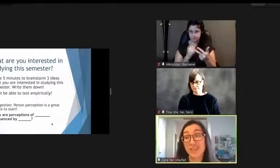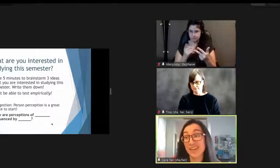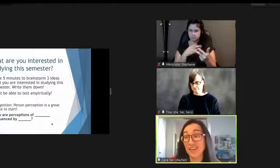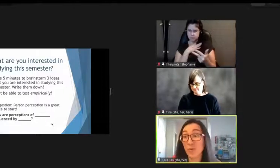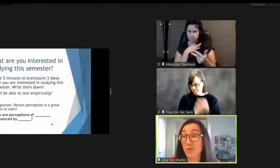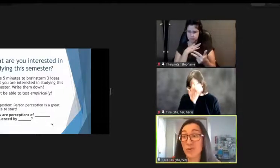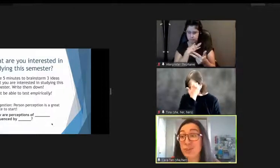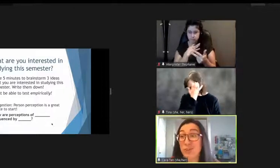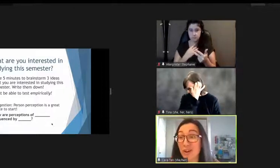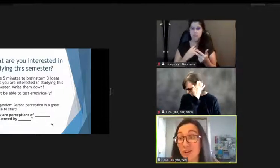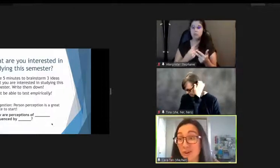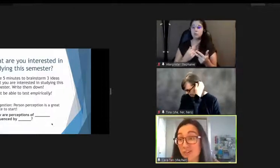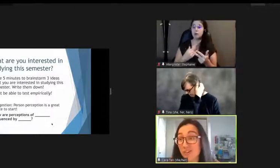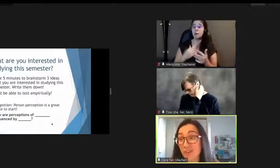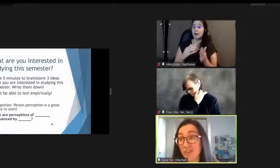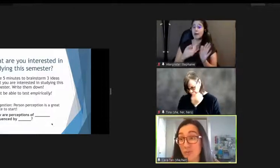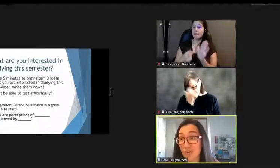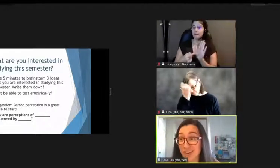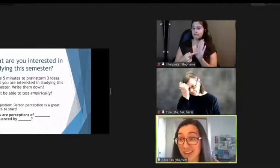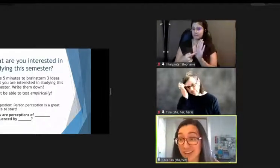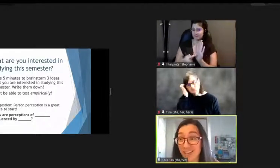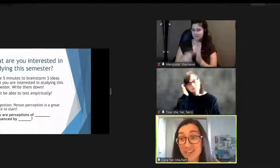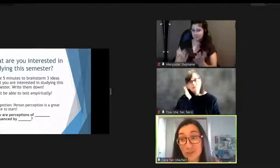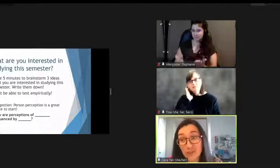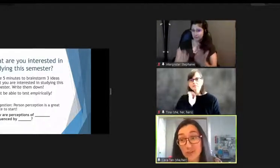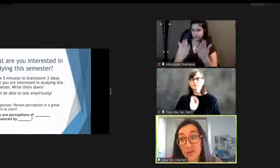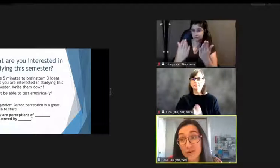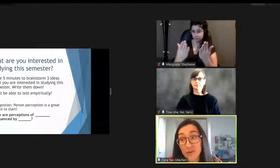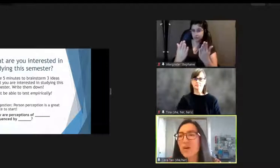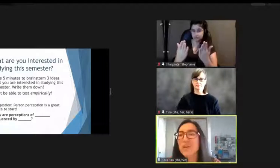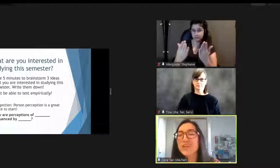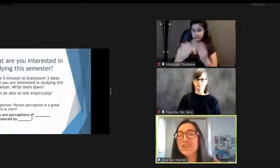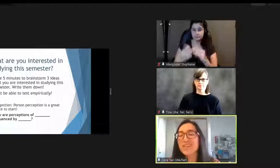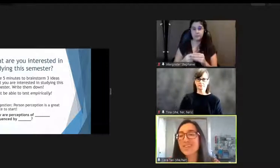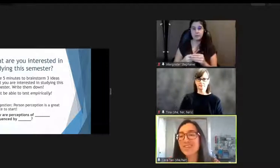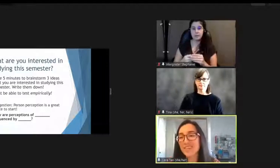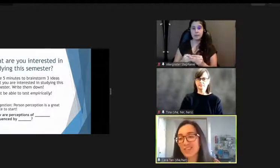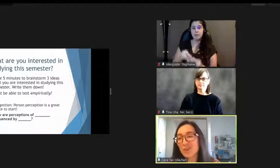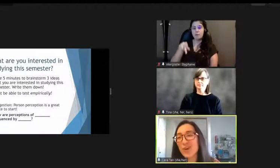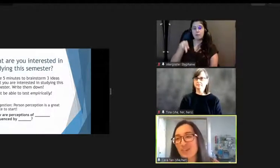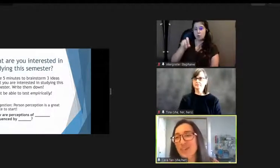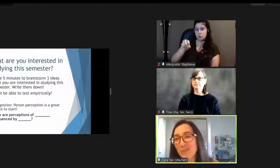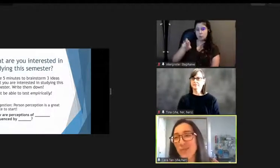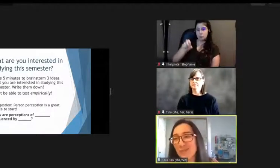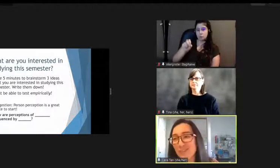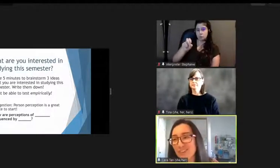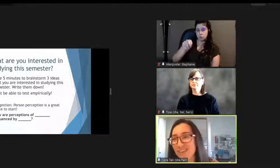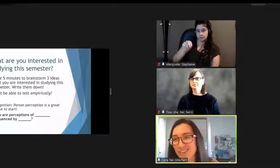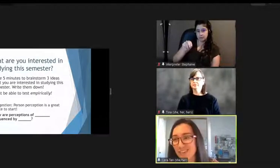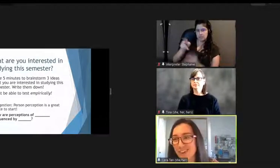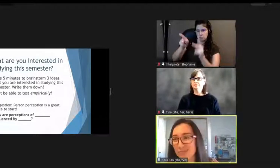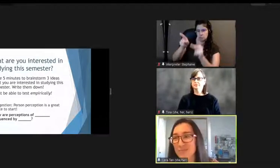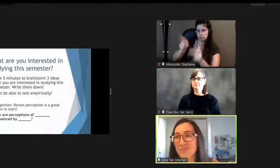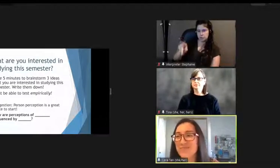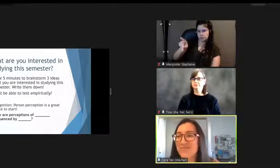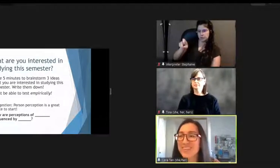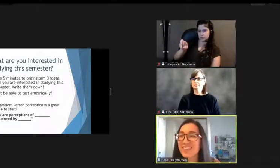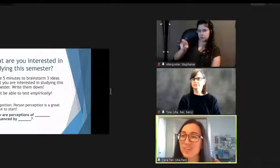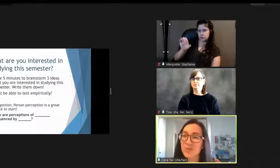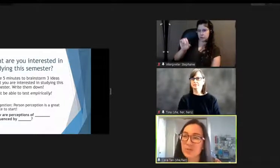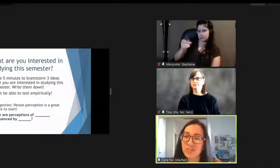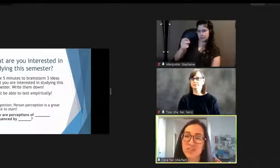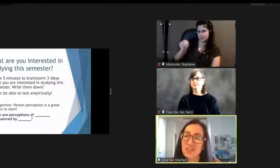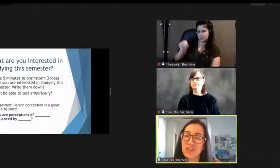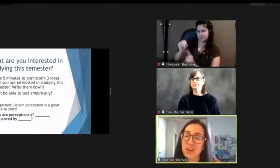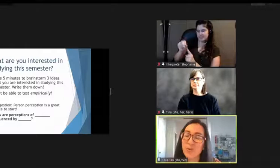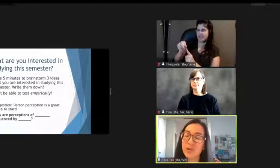I've seen work really well. Person perception tends to work really well, but you guys have come up with some interesting things already, right?